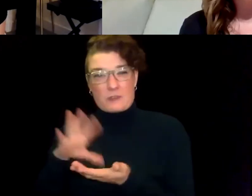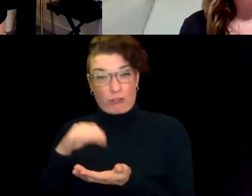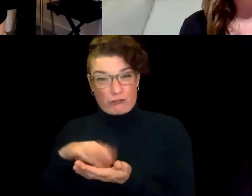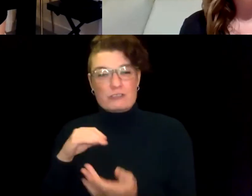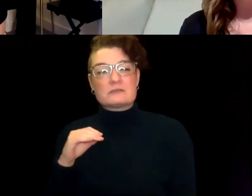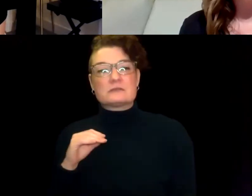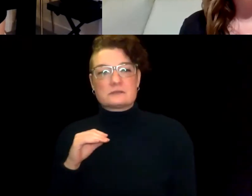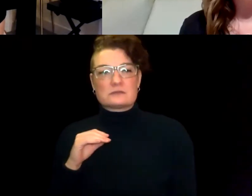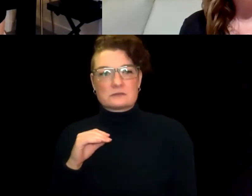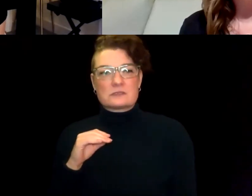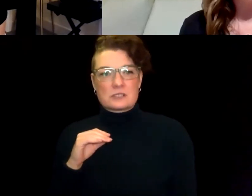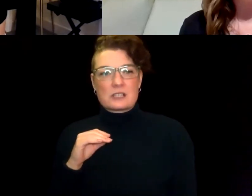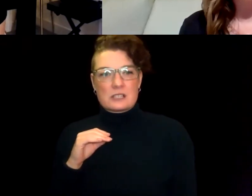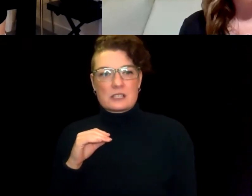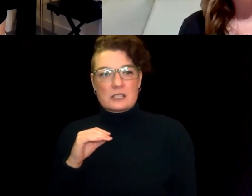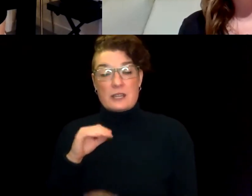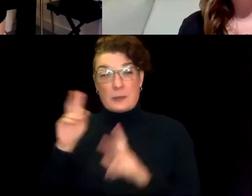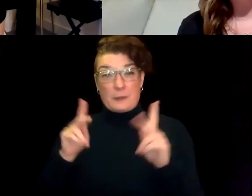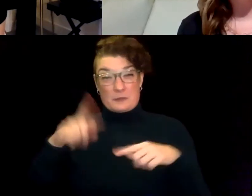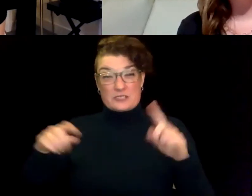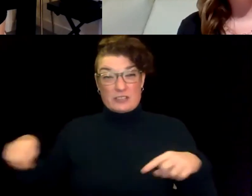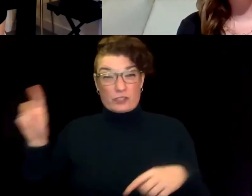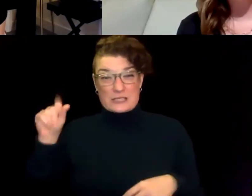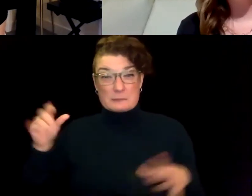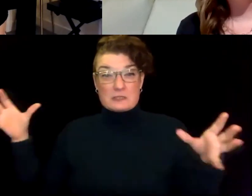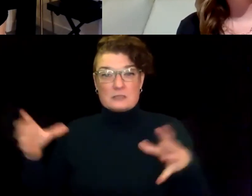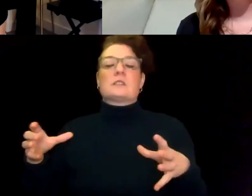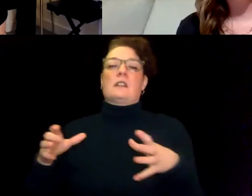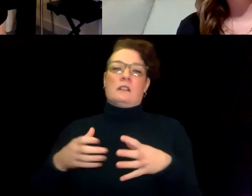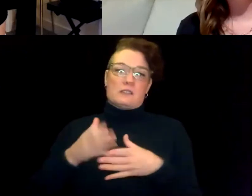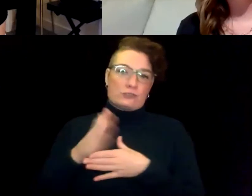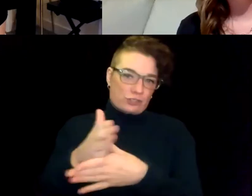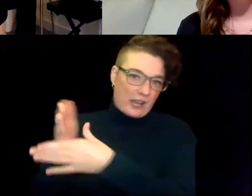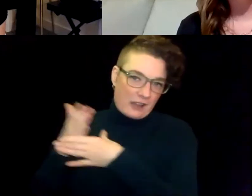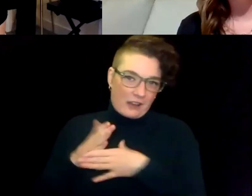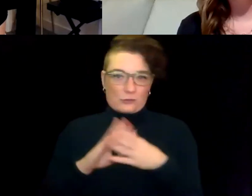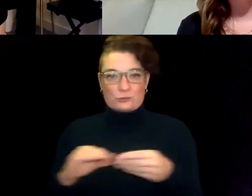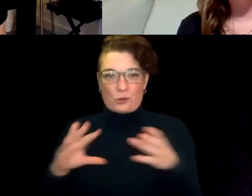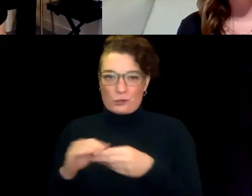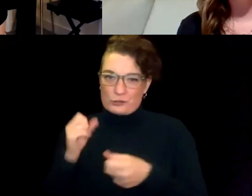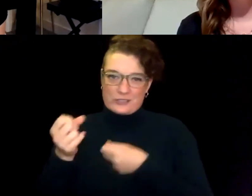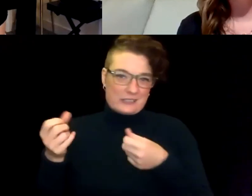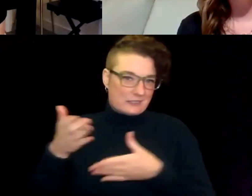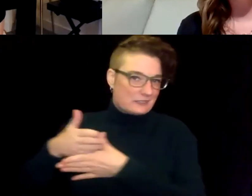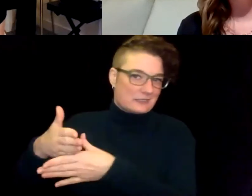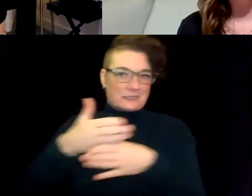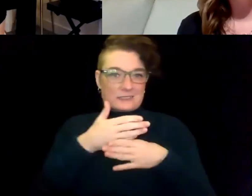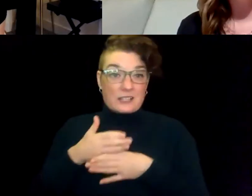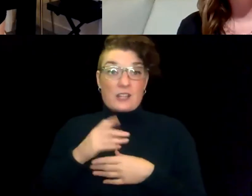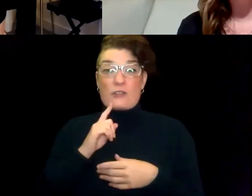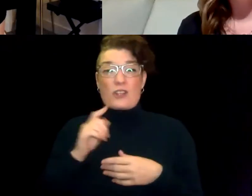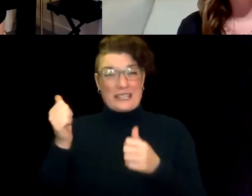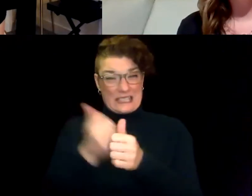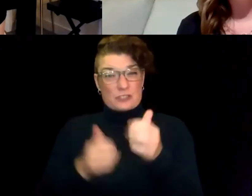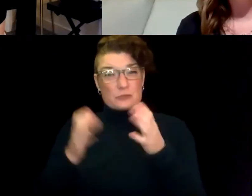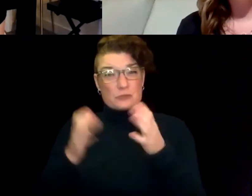for people with different disabilities to share their stories. And what they found was that everybody had the story of the individual, like my